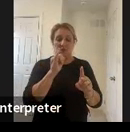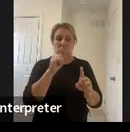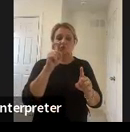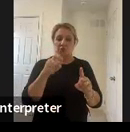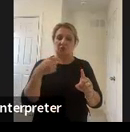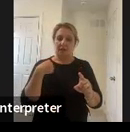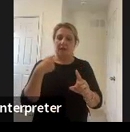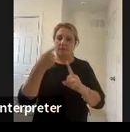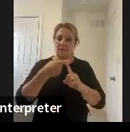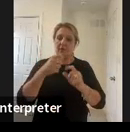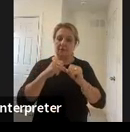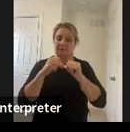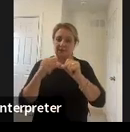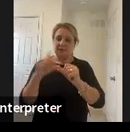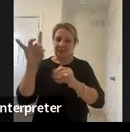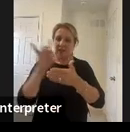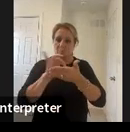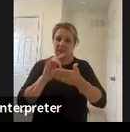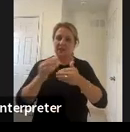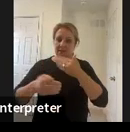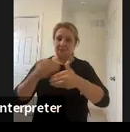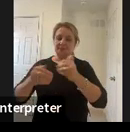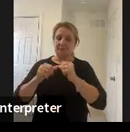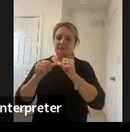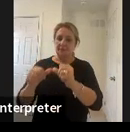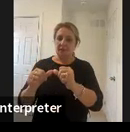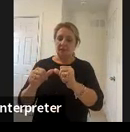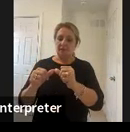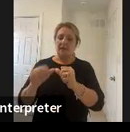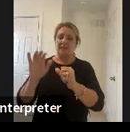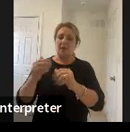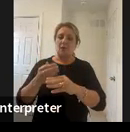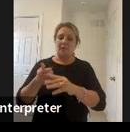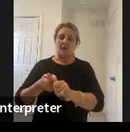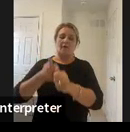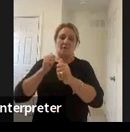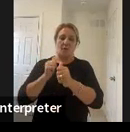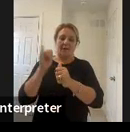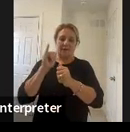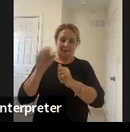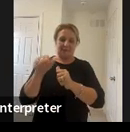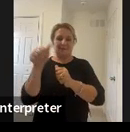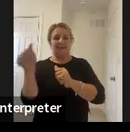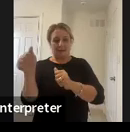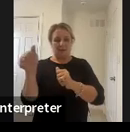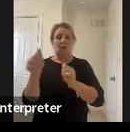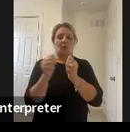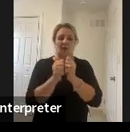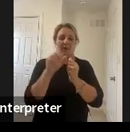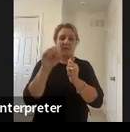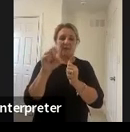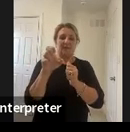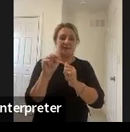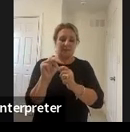their symptoms are gone, as a possible way of avoiding infecting others with semen